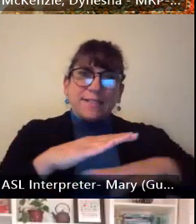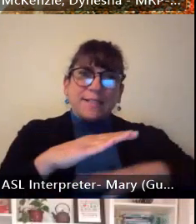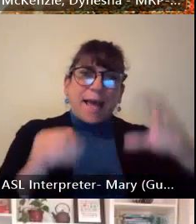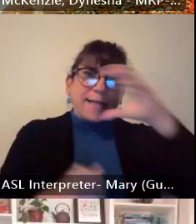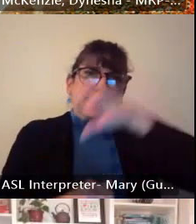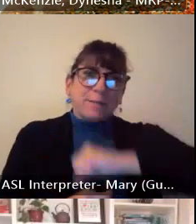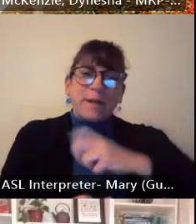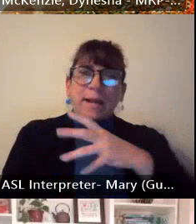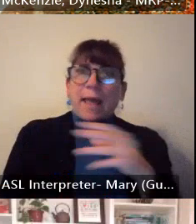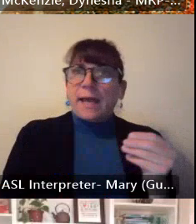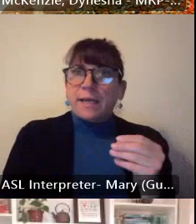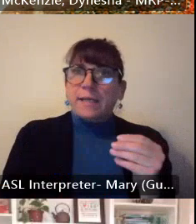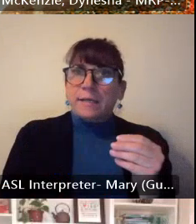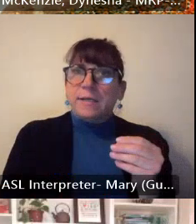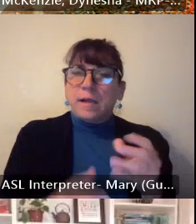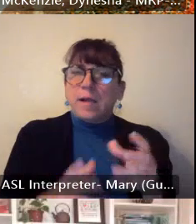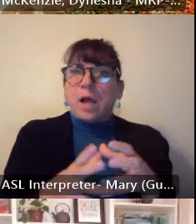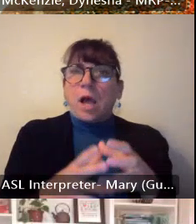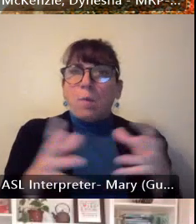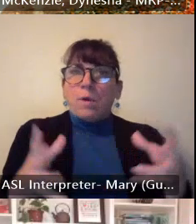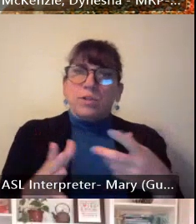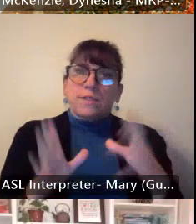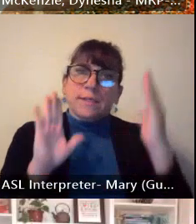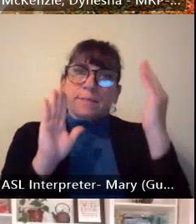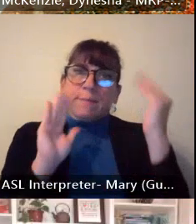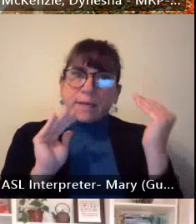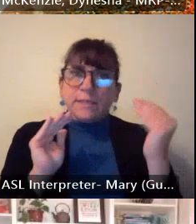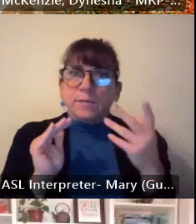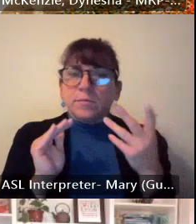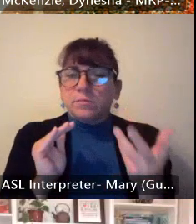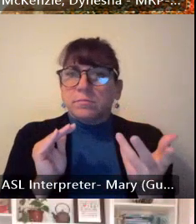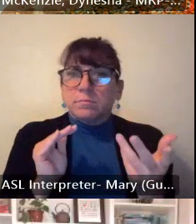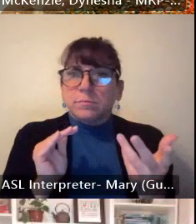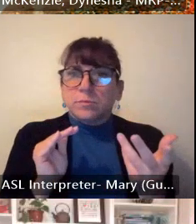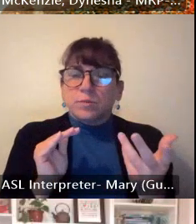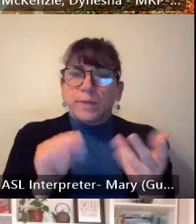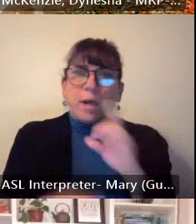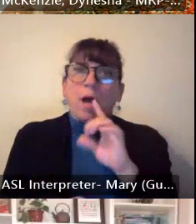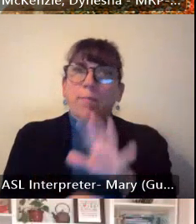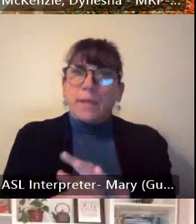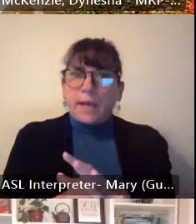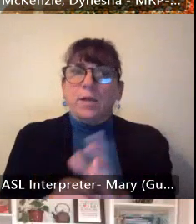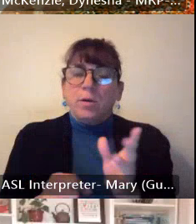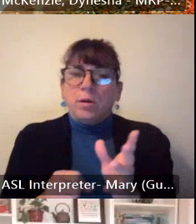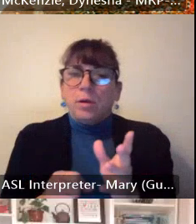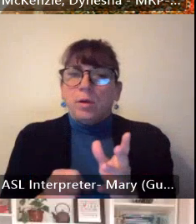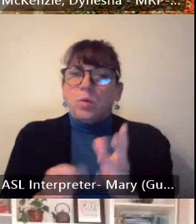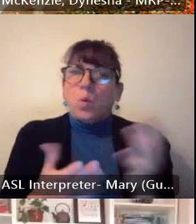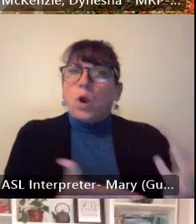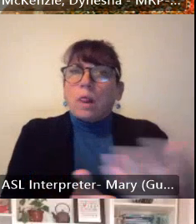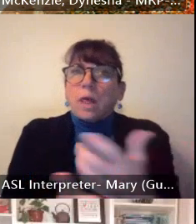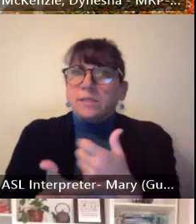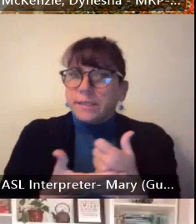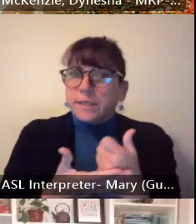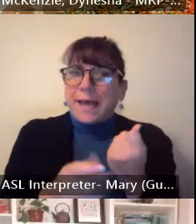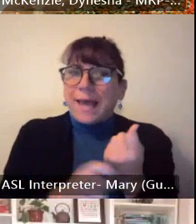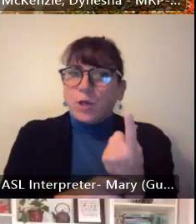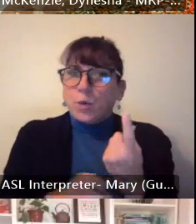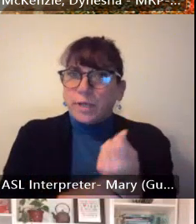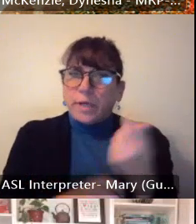and how much is expected to be obligated and outlaid or collected